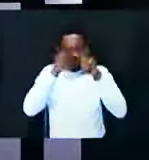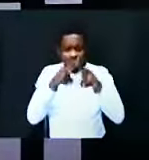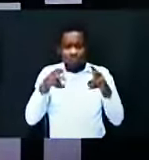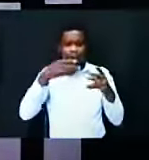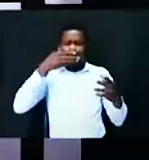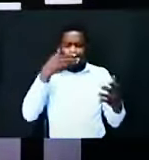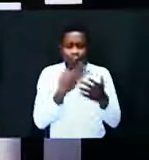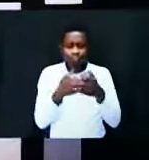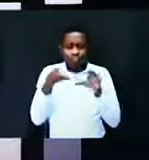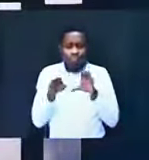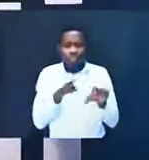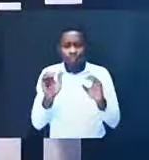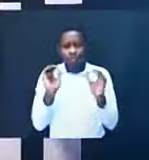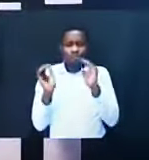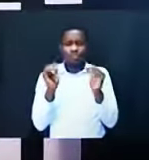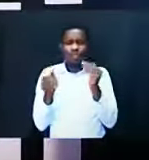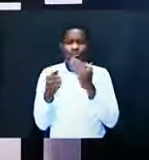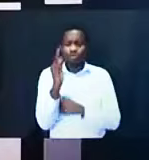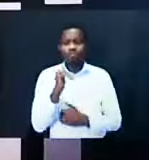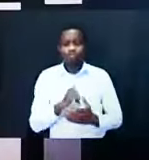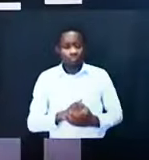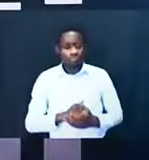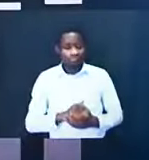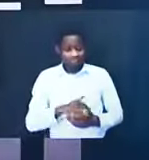This is the light scripture talks about.